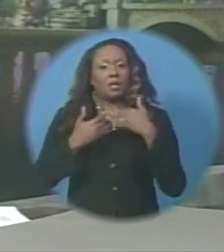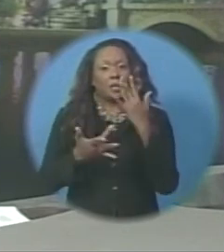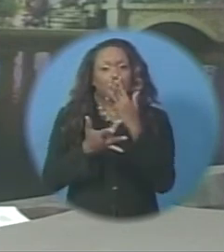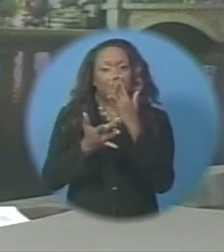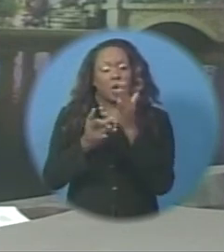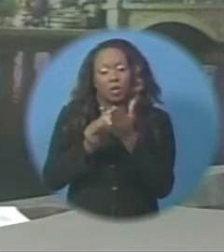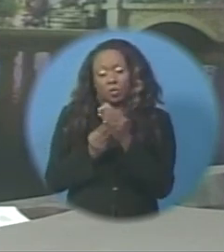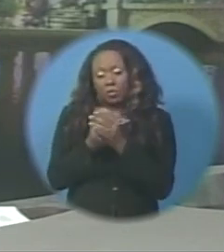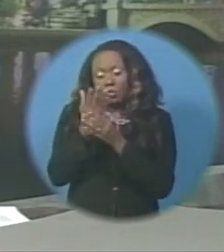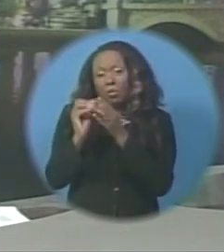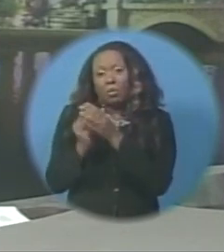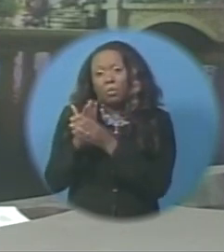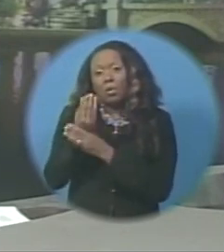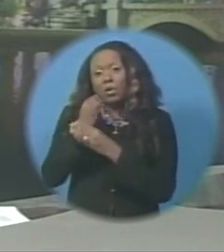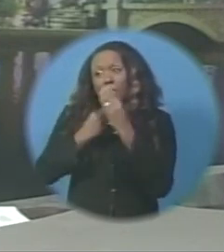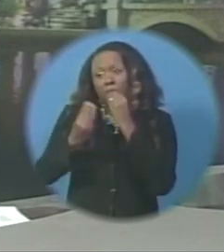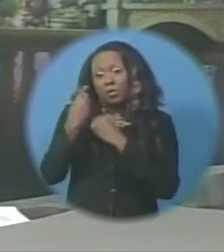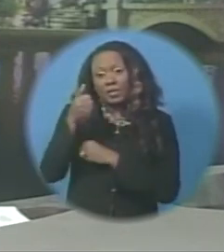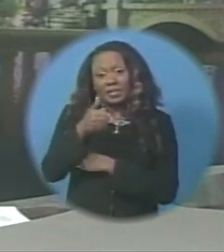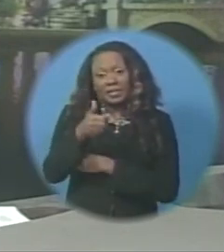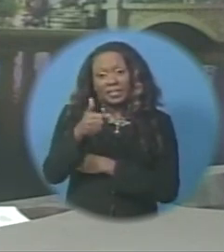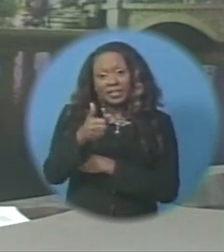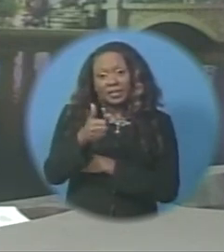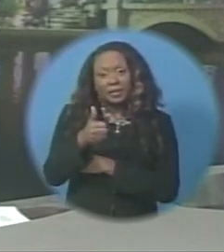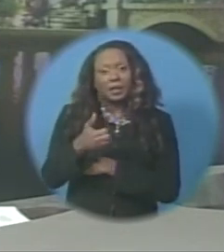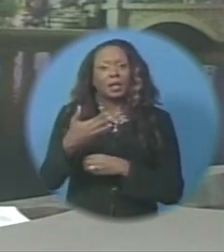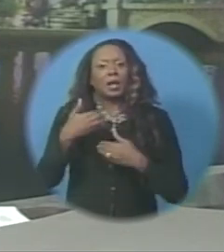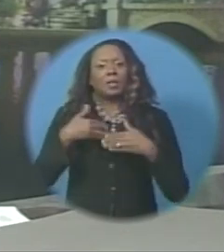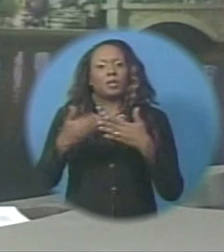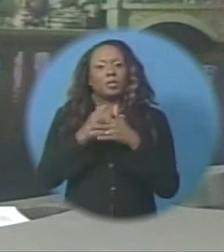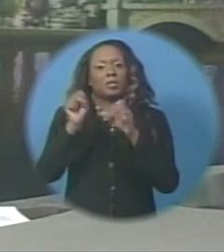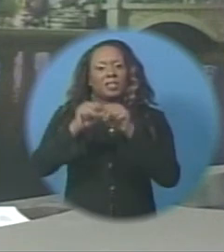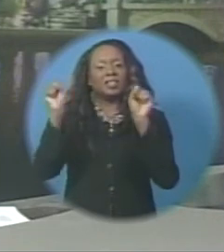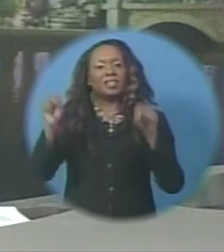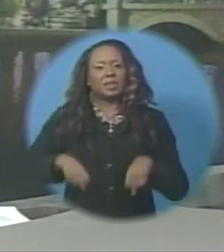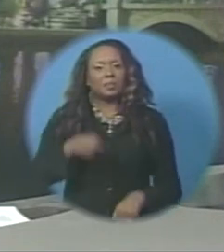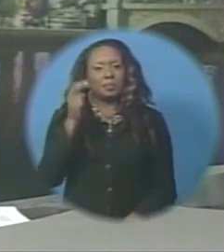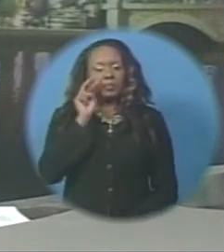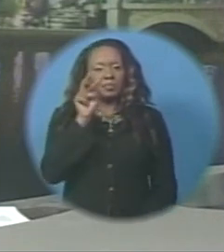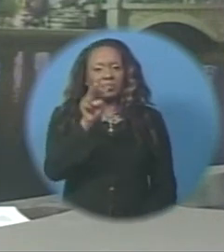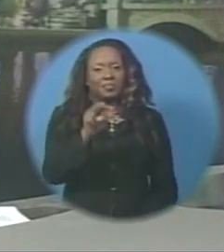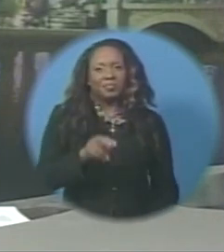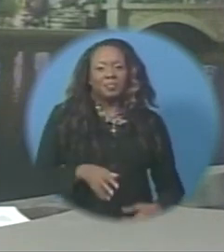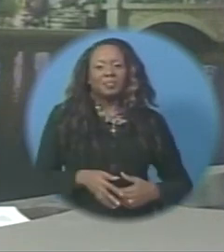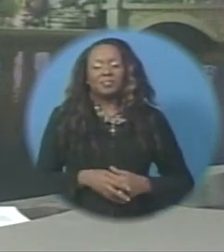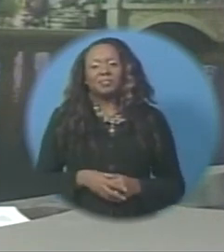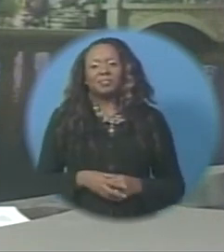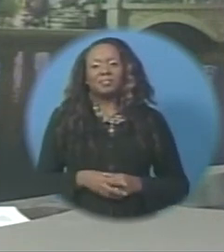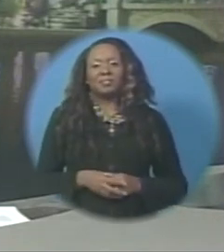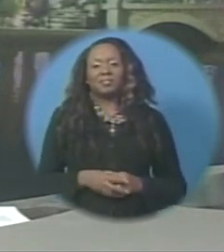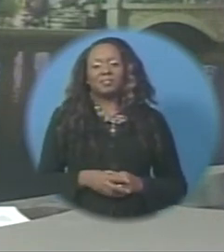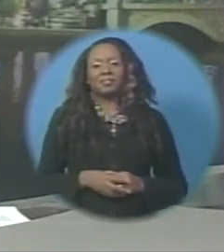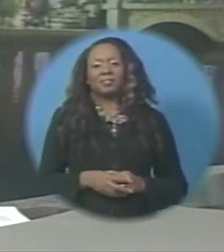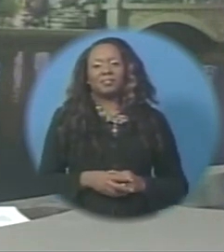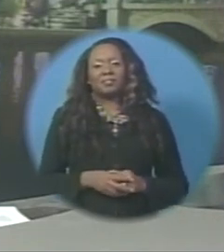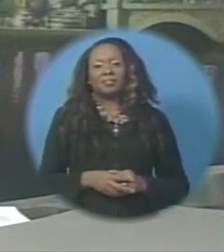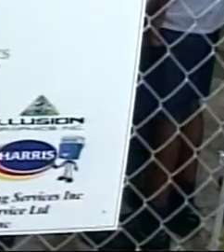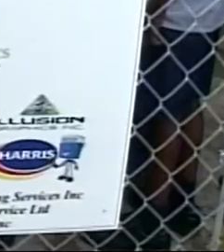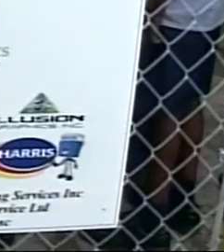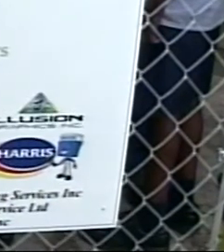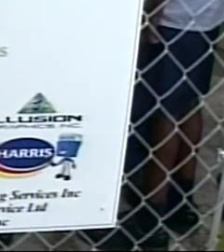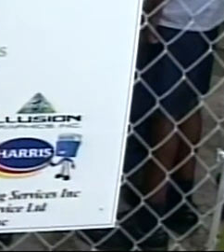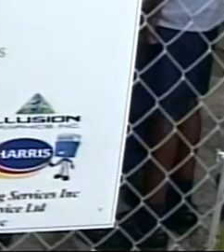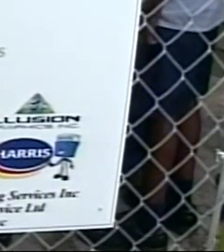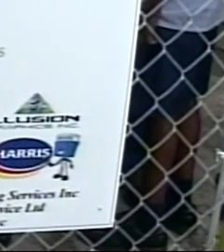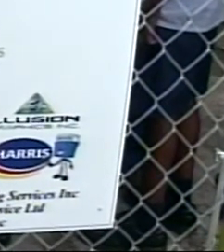own food, as the school was presented with an aquaponics system. Ryan Broom has more in this report. The playground